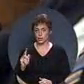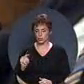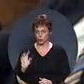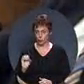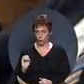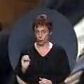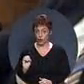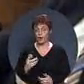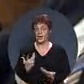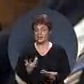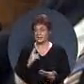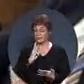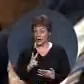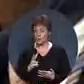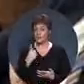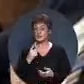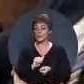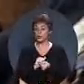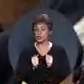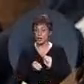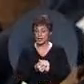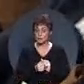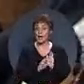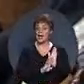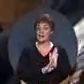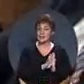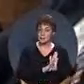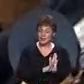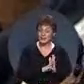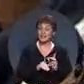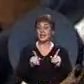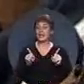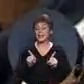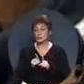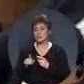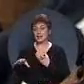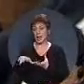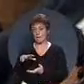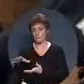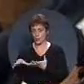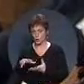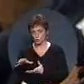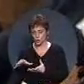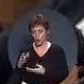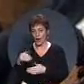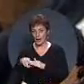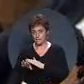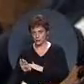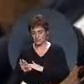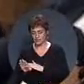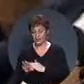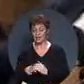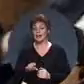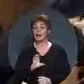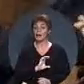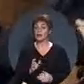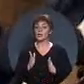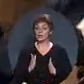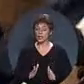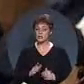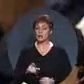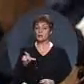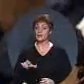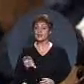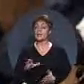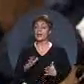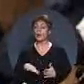Kyoto, that addresses climate change and atmospheric pollution jointly. Quebecers